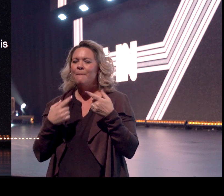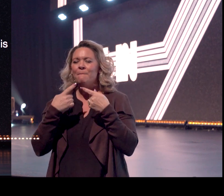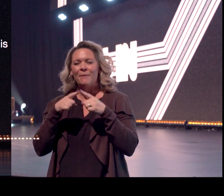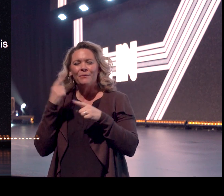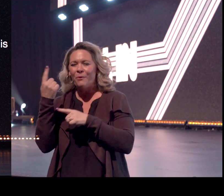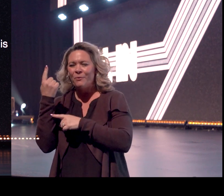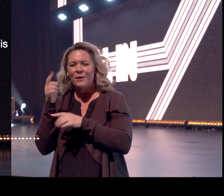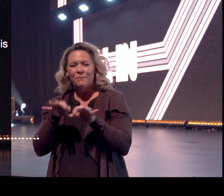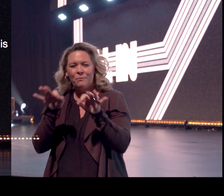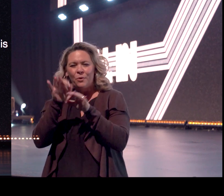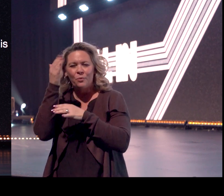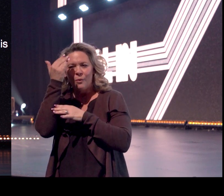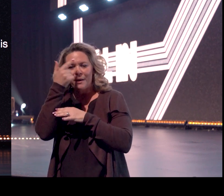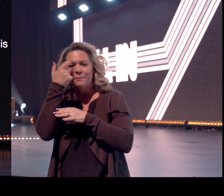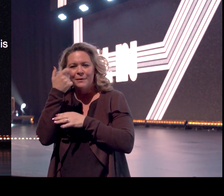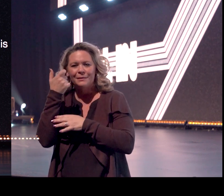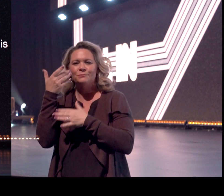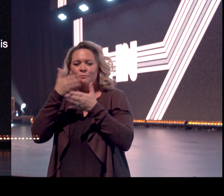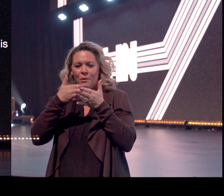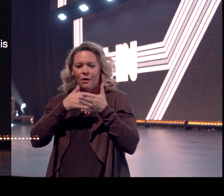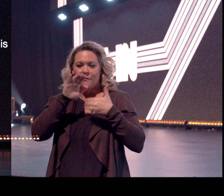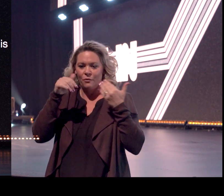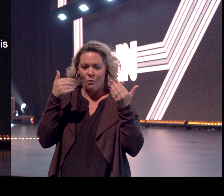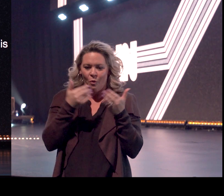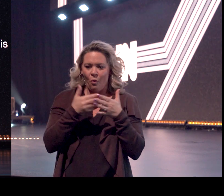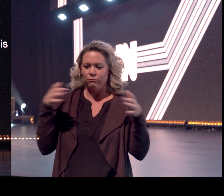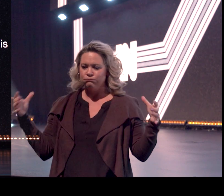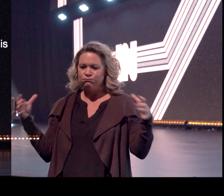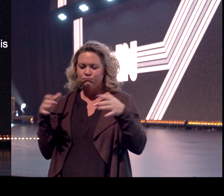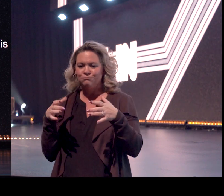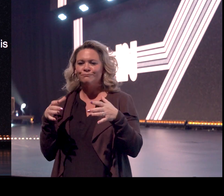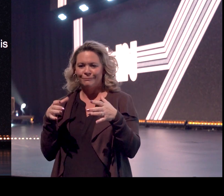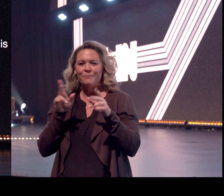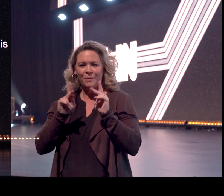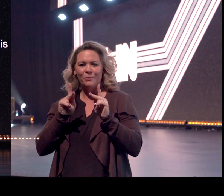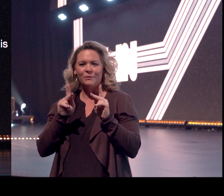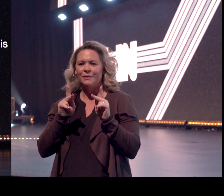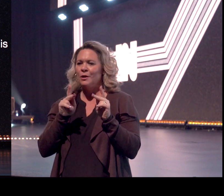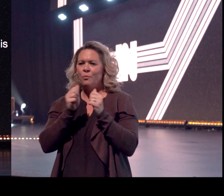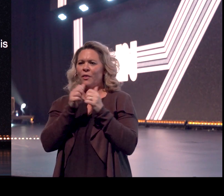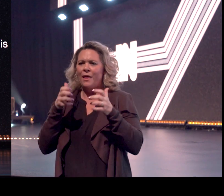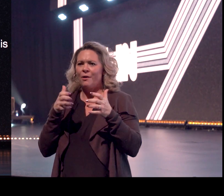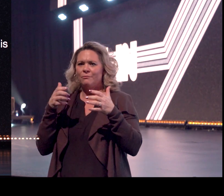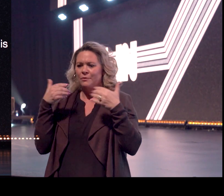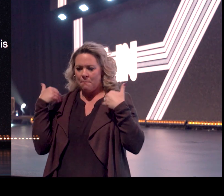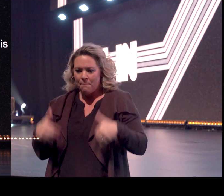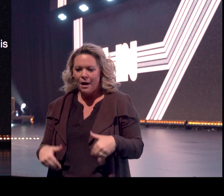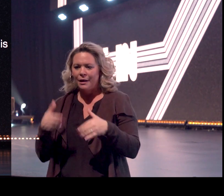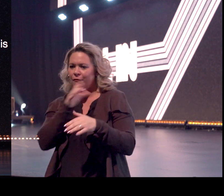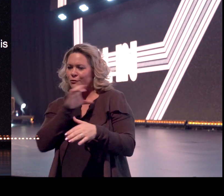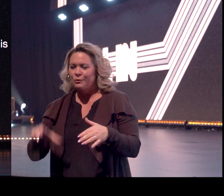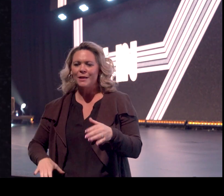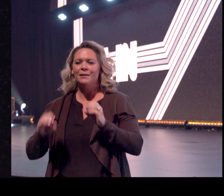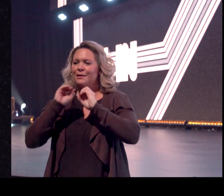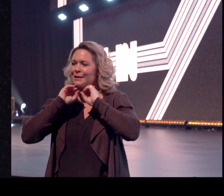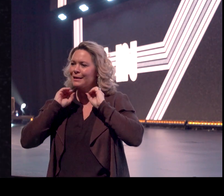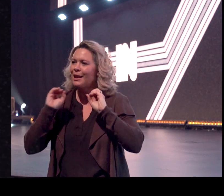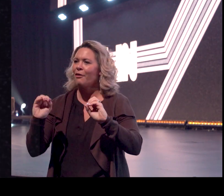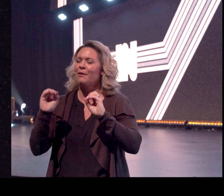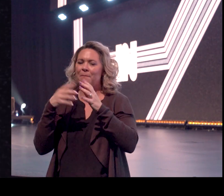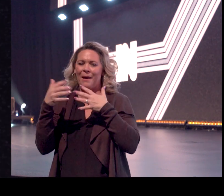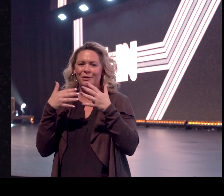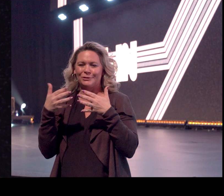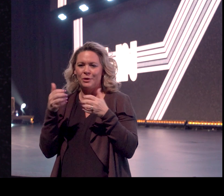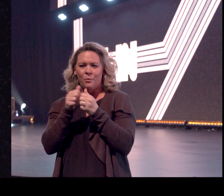only significance is because we're part of the body. Without the body, nothing matters. Like my